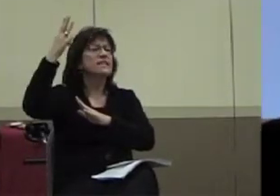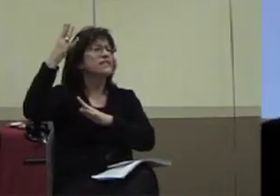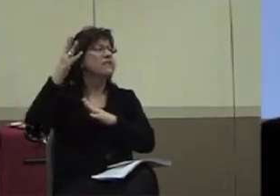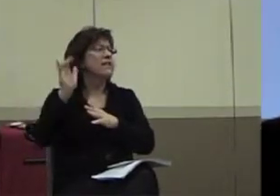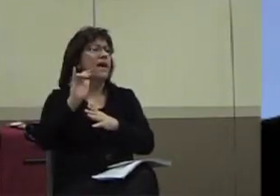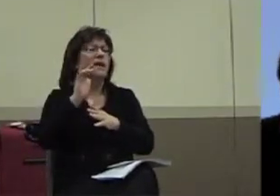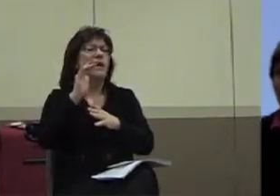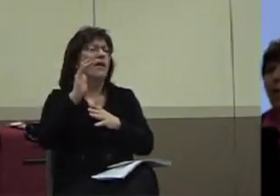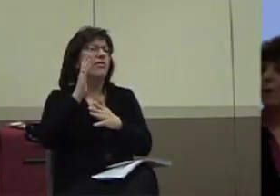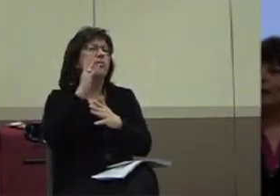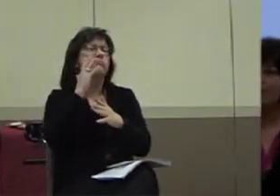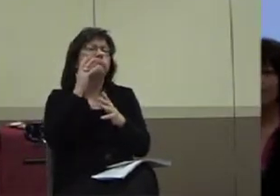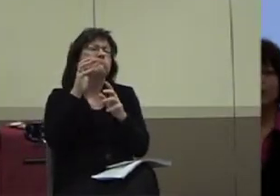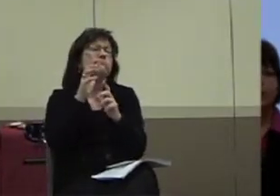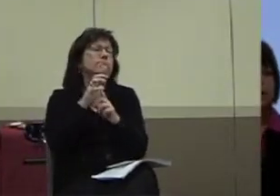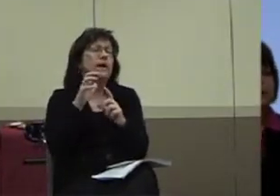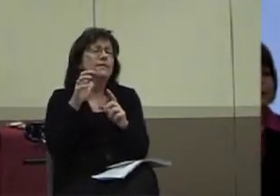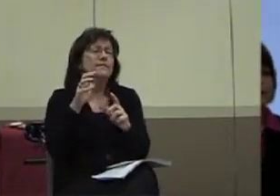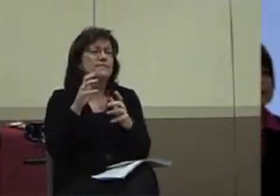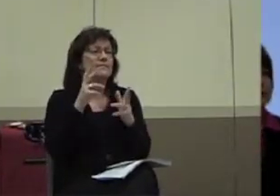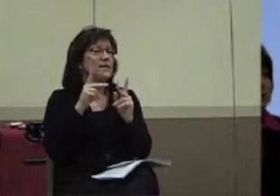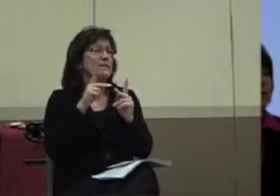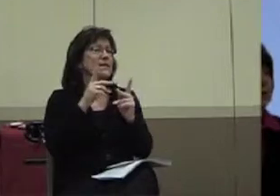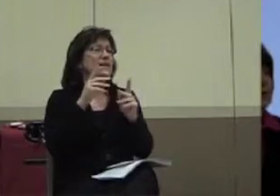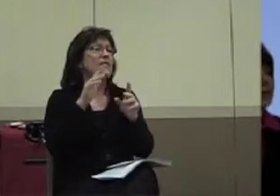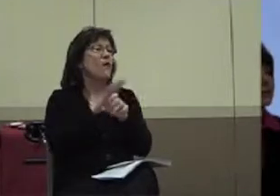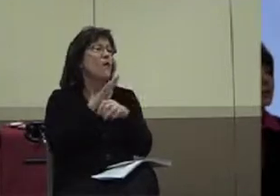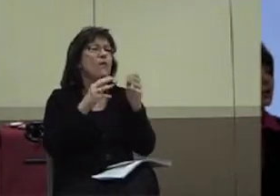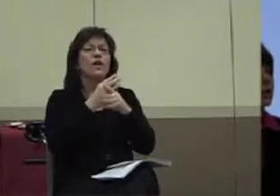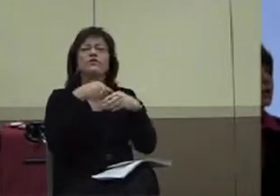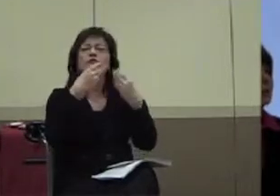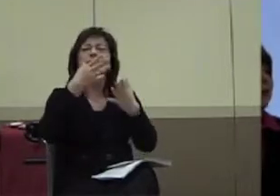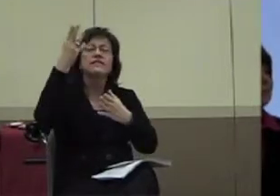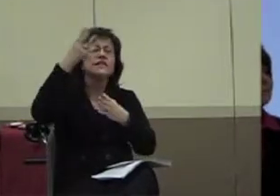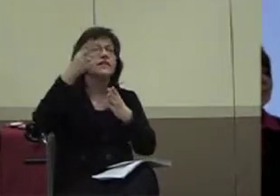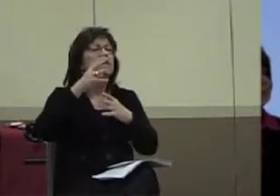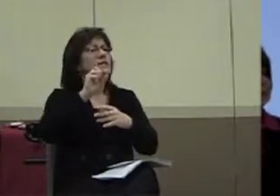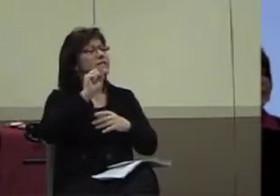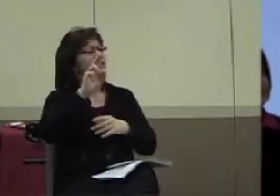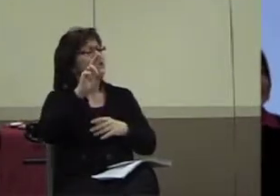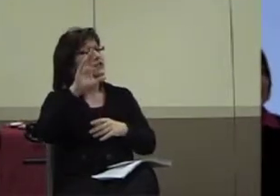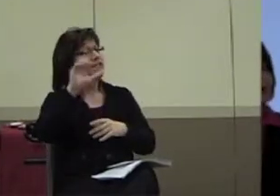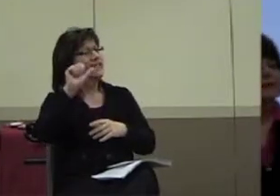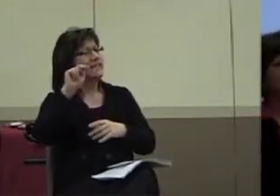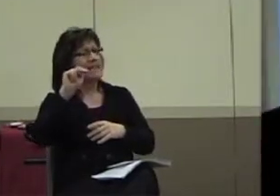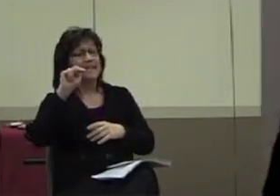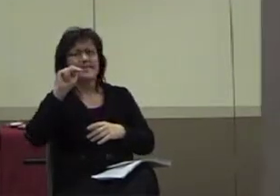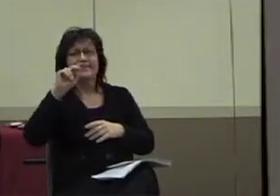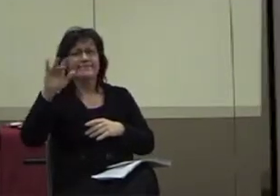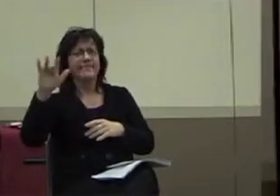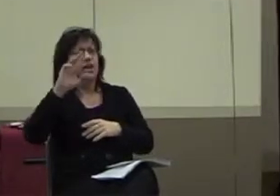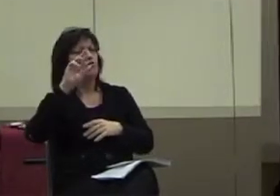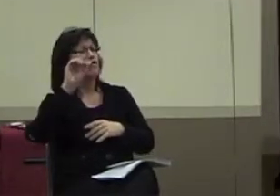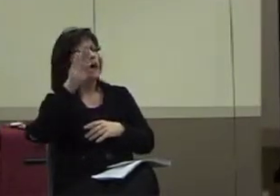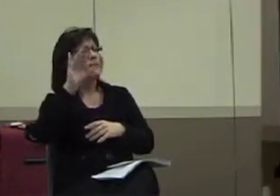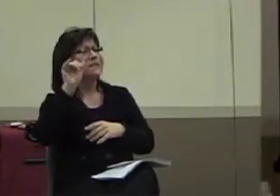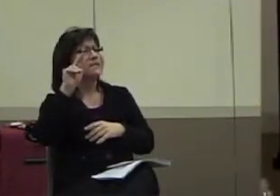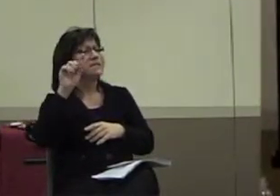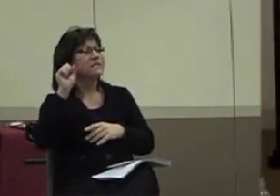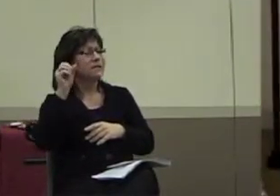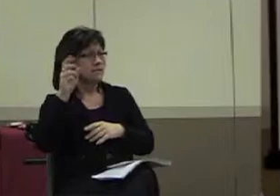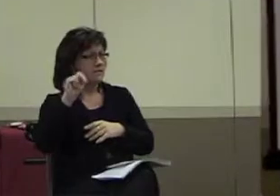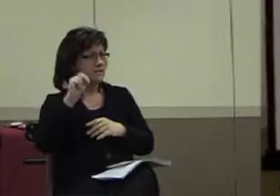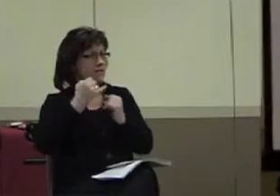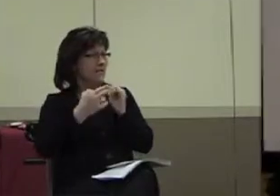like the best people in the whole wide world to give speeches on things. And Sir Ken Robinson is giving a speech about kids